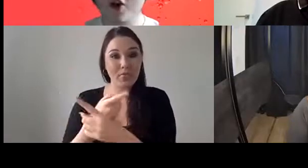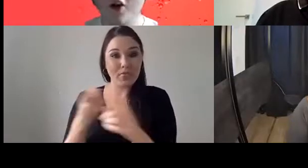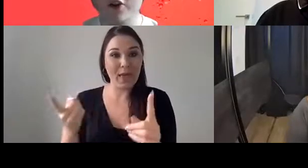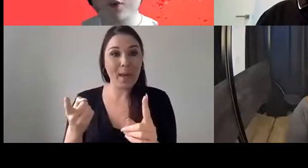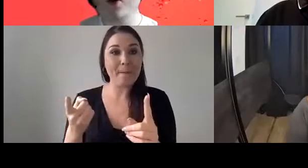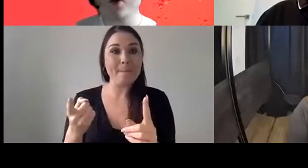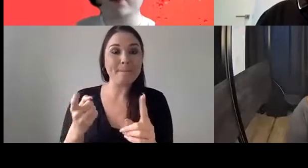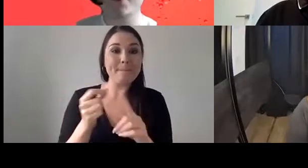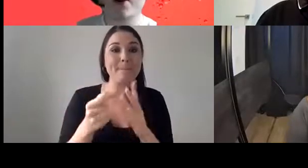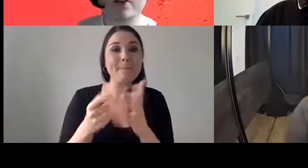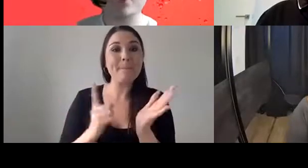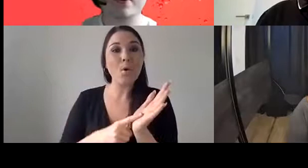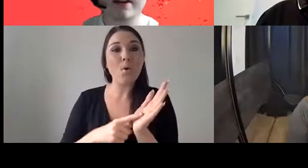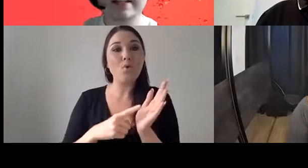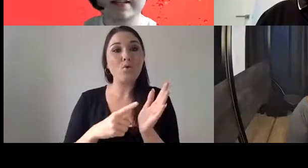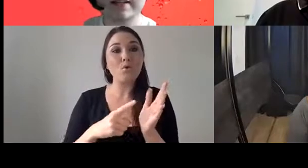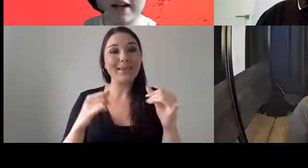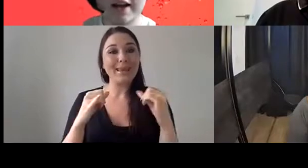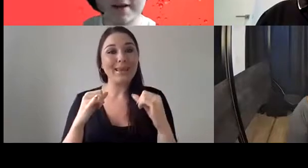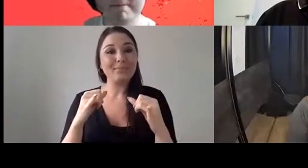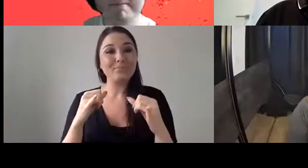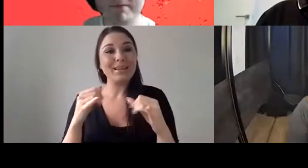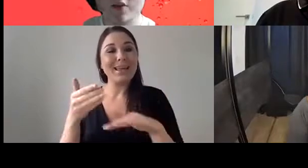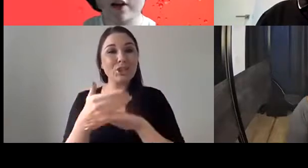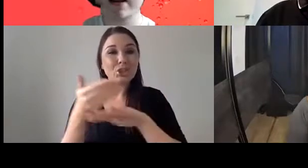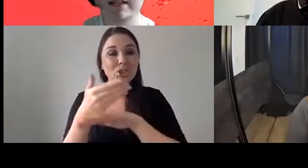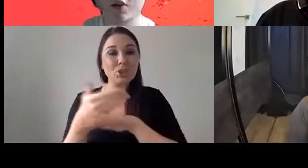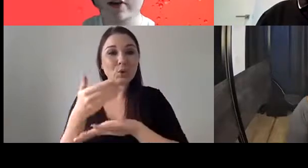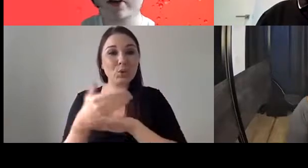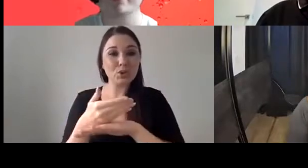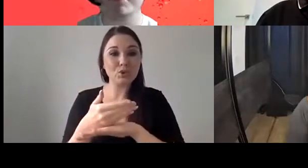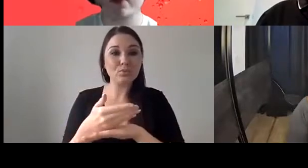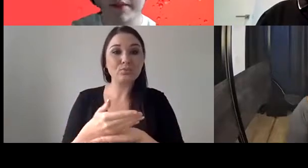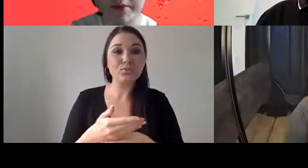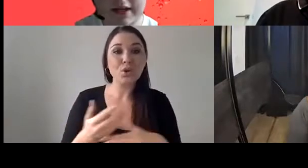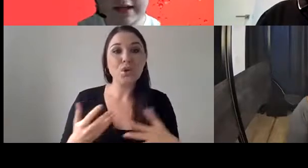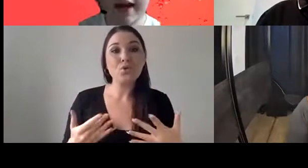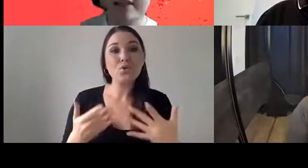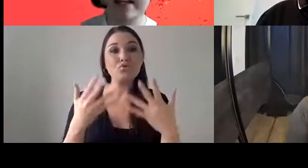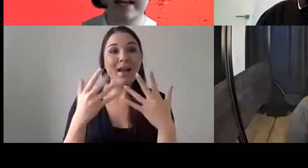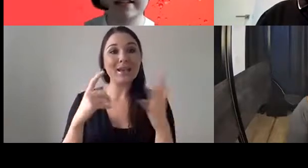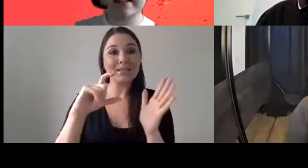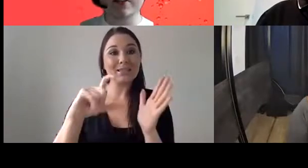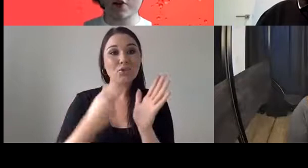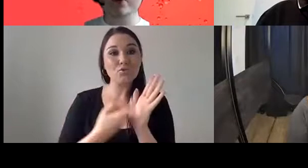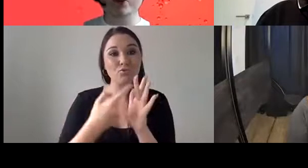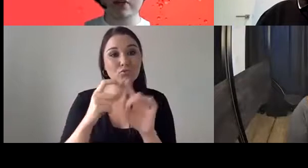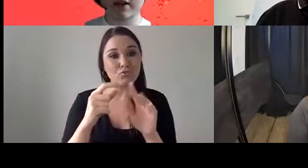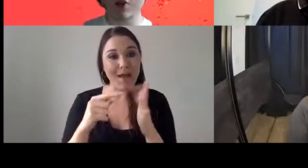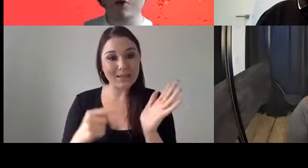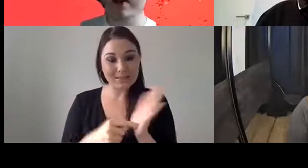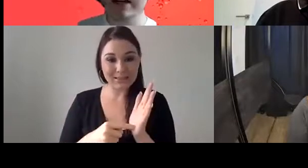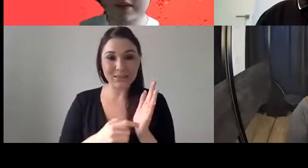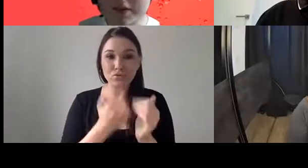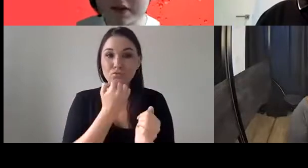Institute are the world's first credit-rated coding bootcamp dedicated to